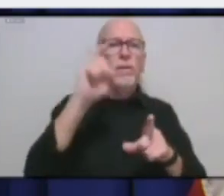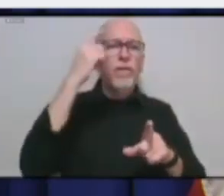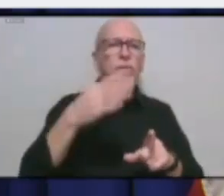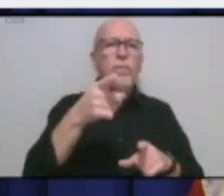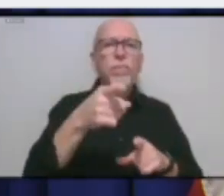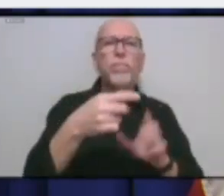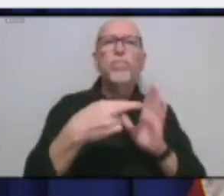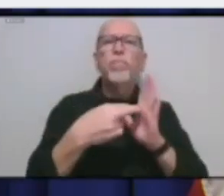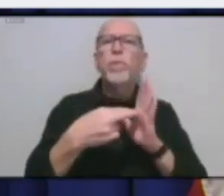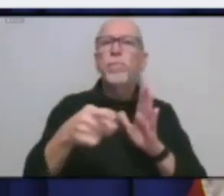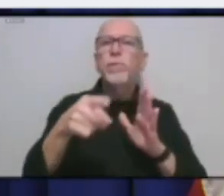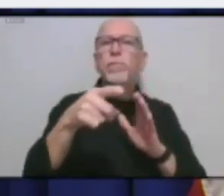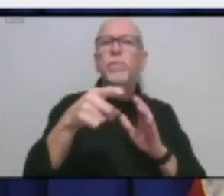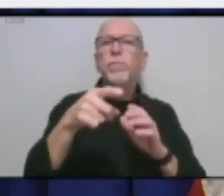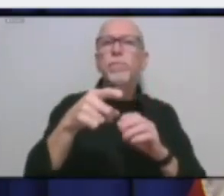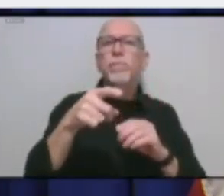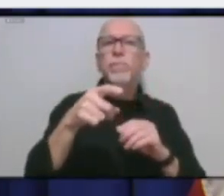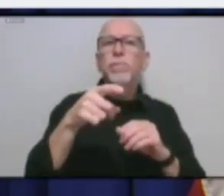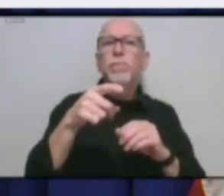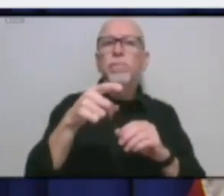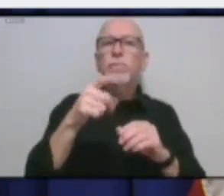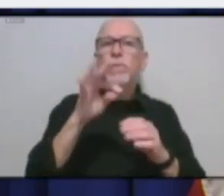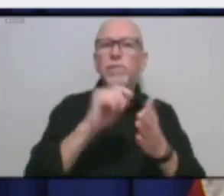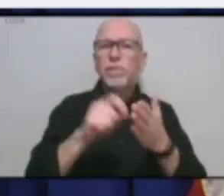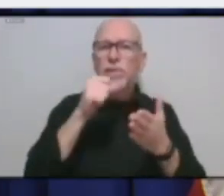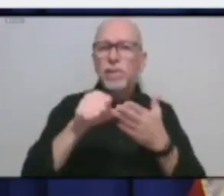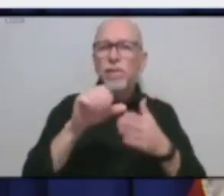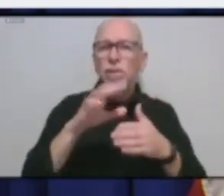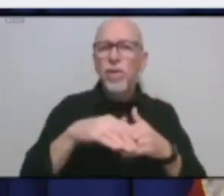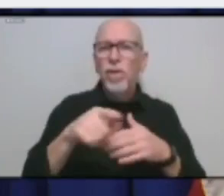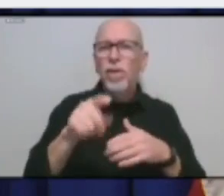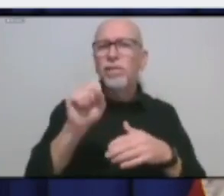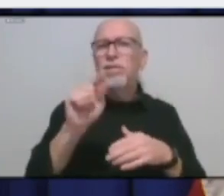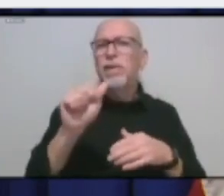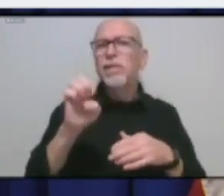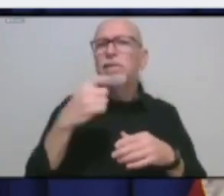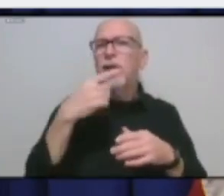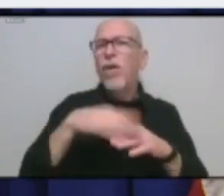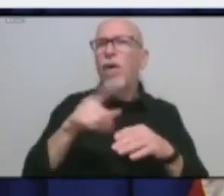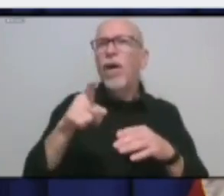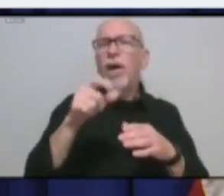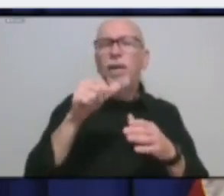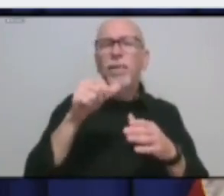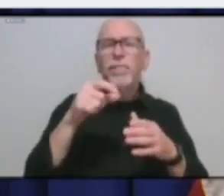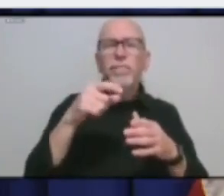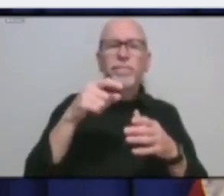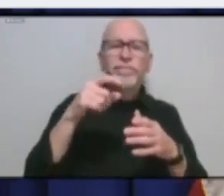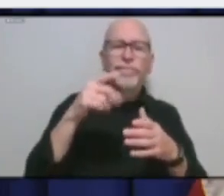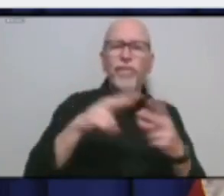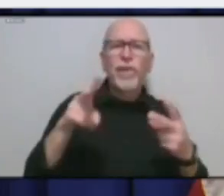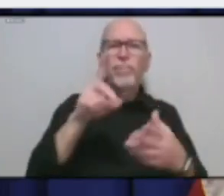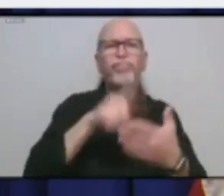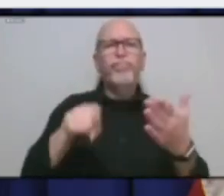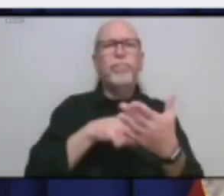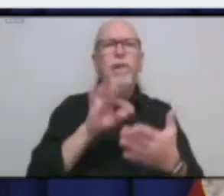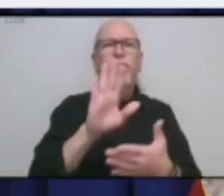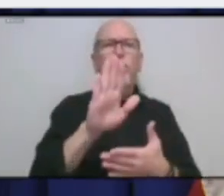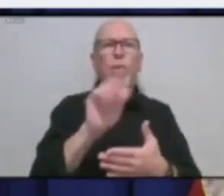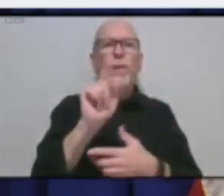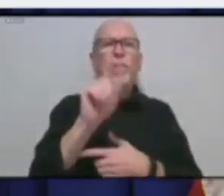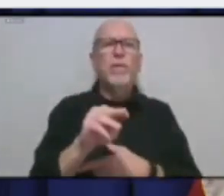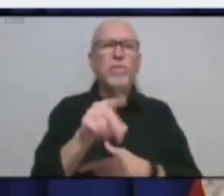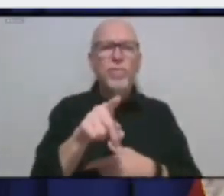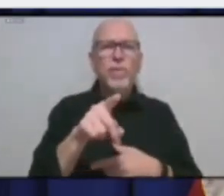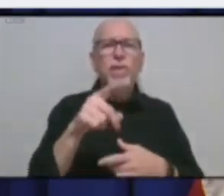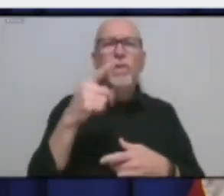Representative Stutzman penned a letter, was on Facebook, saying why she was stepping down, very critical of your administration, stay-at-home